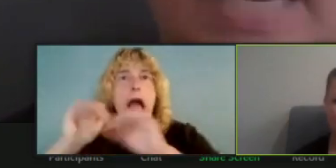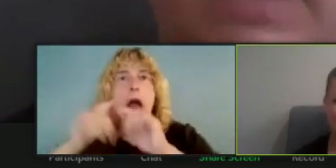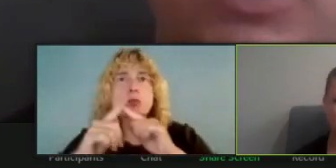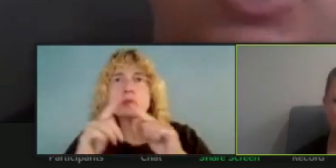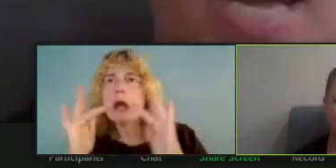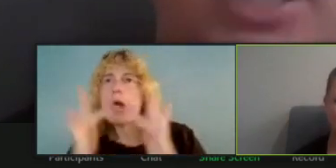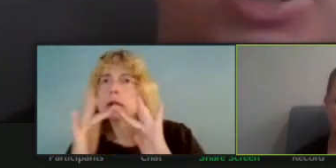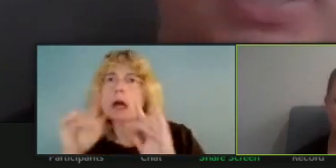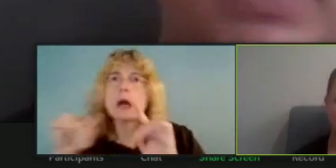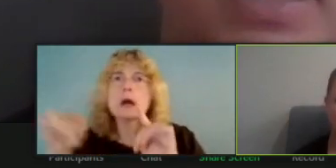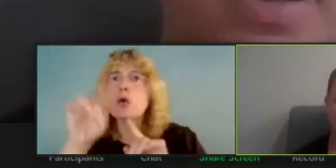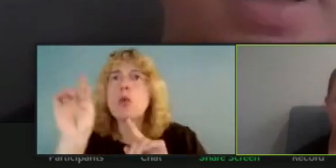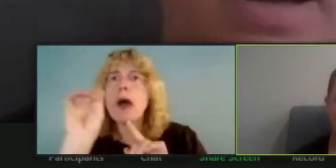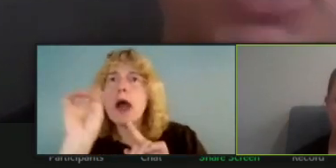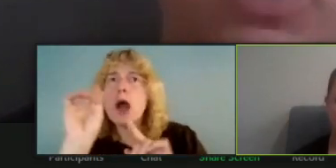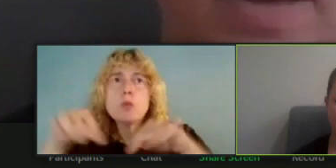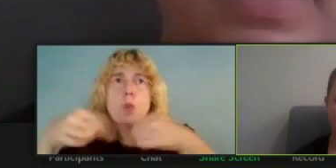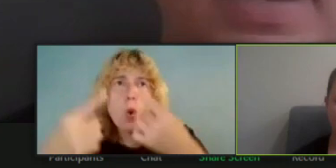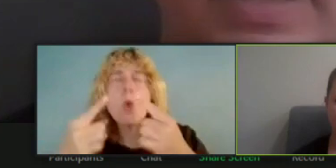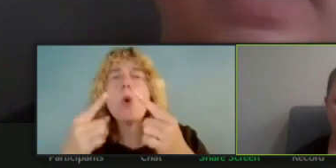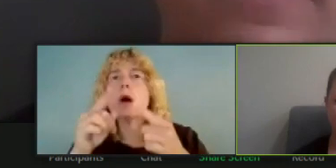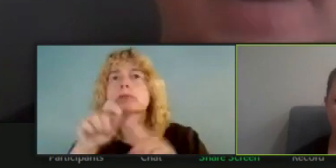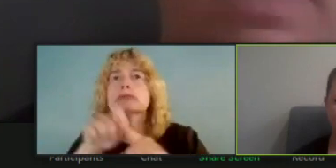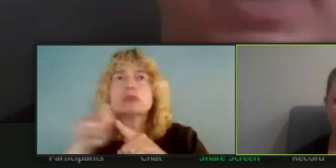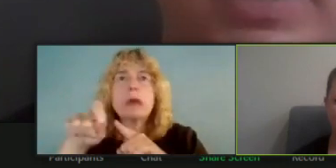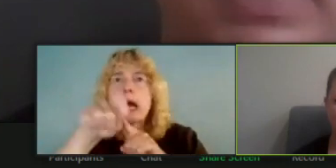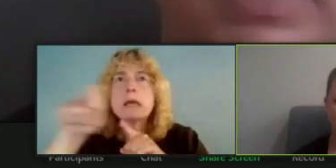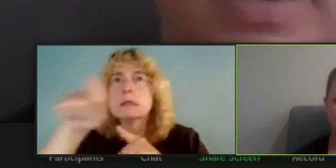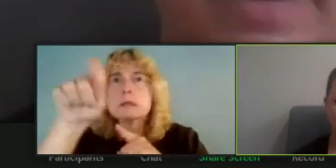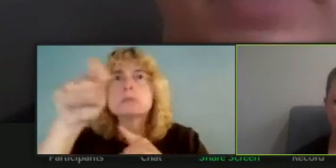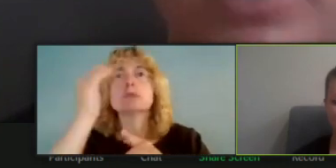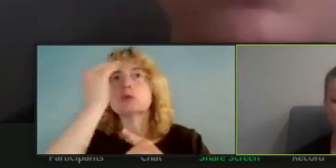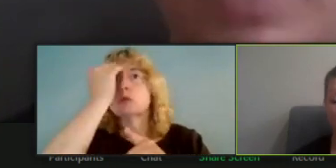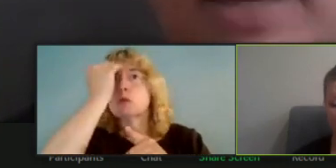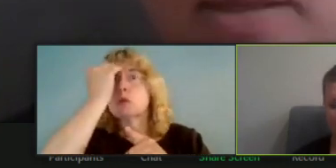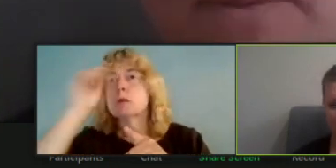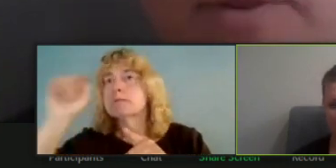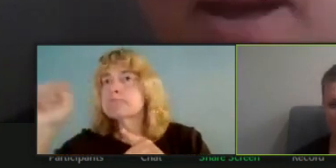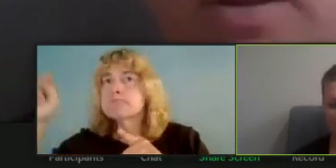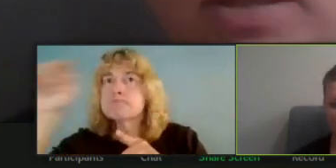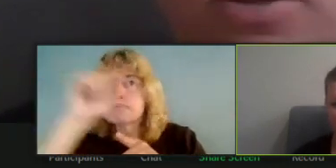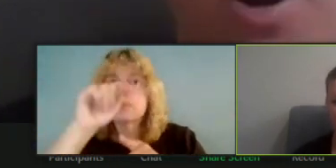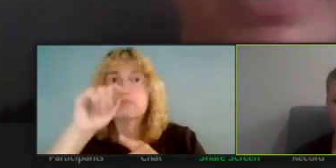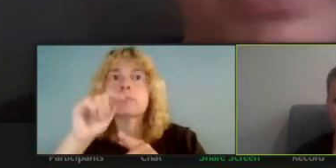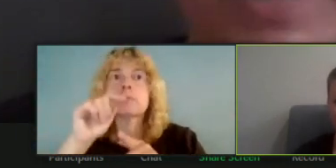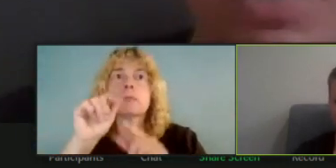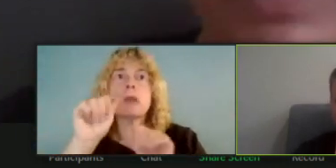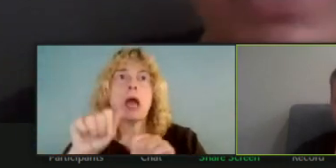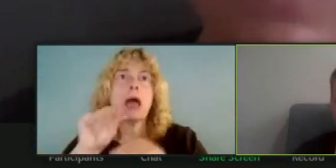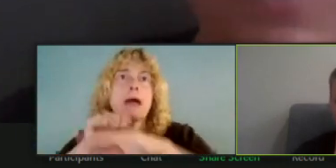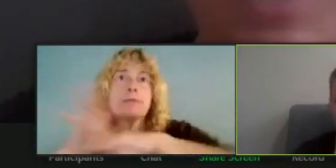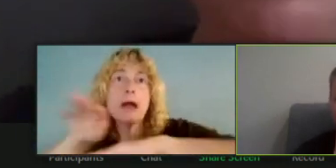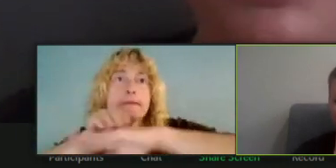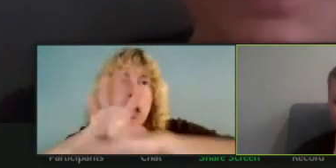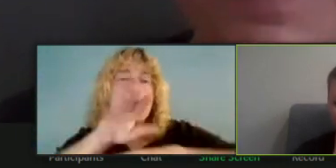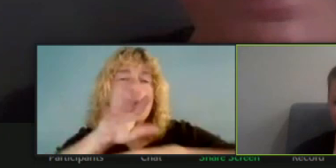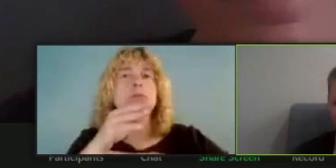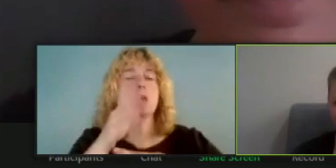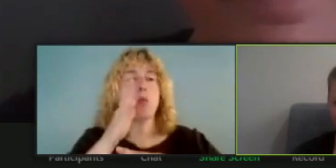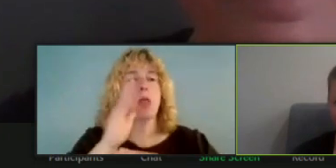and containment strategies so that the virus, that new cases of the virus are continuing to fall.